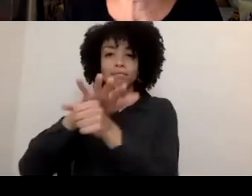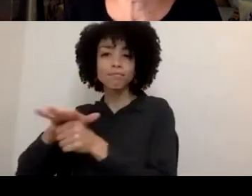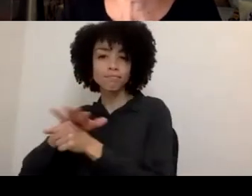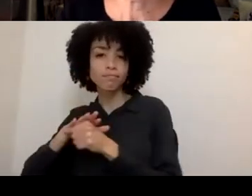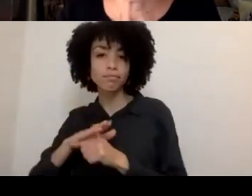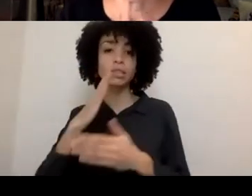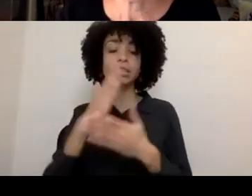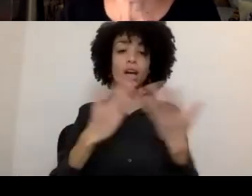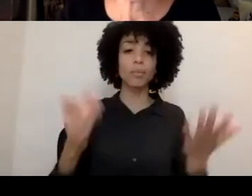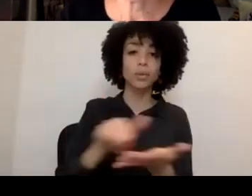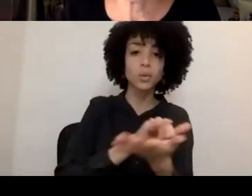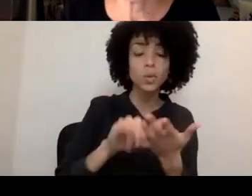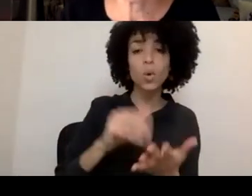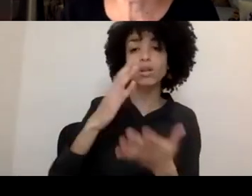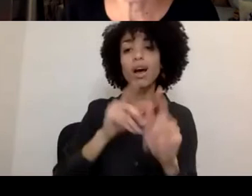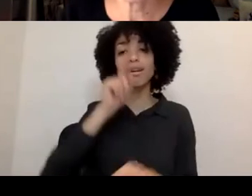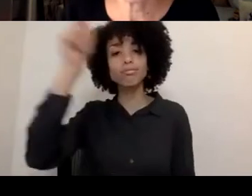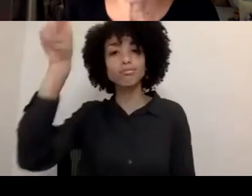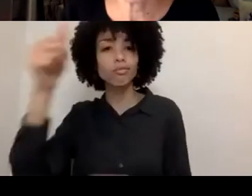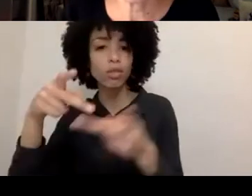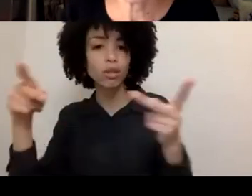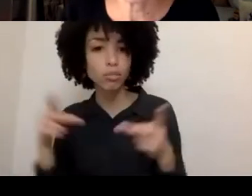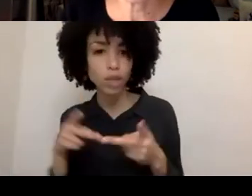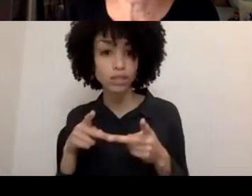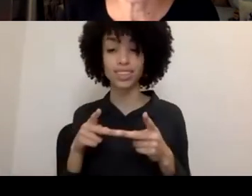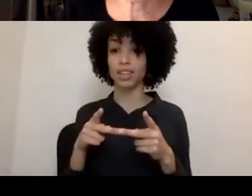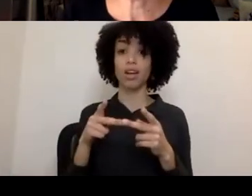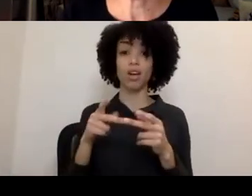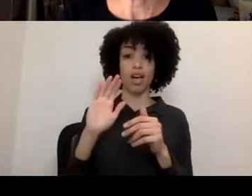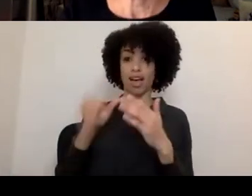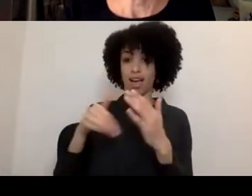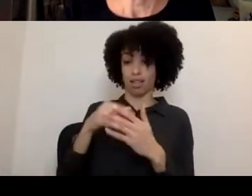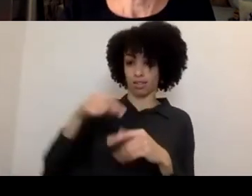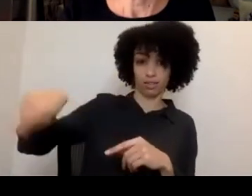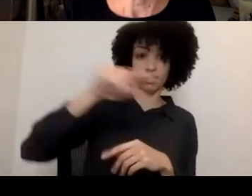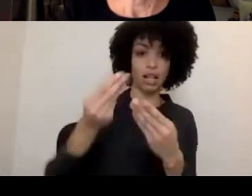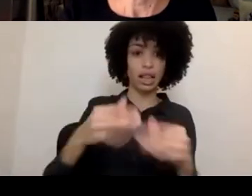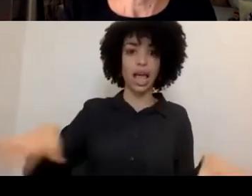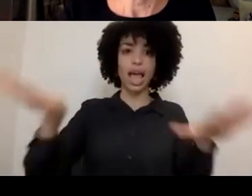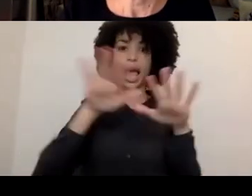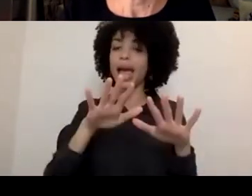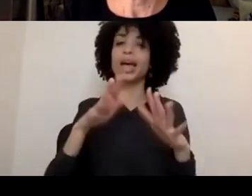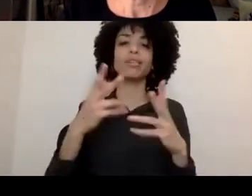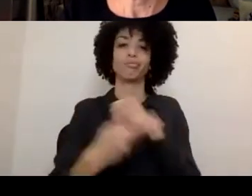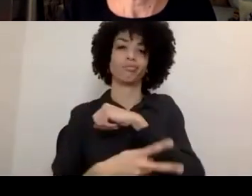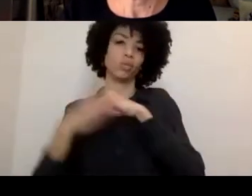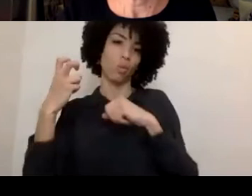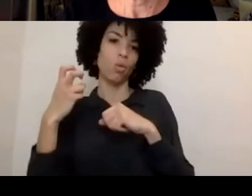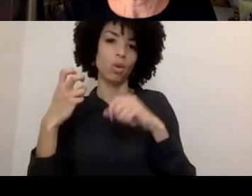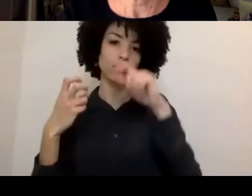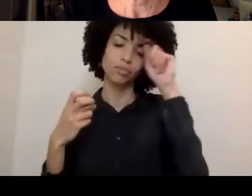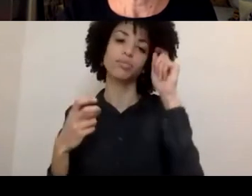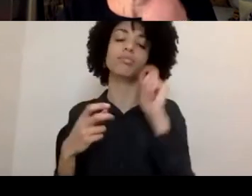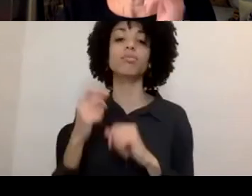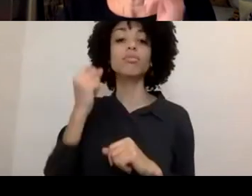City, places that are mostly, if not all, unceded lands. As this event is co-organized by the Rubin Foundation and Asian American Arts